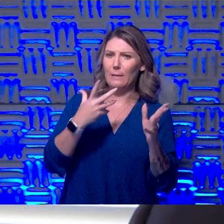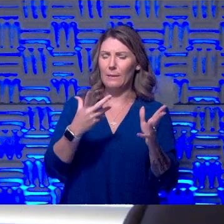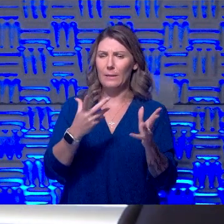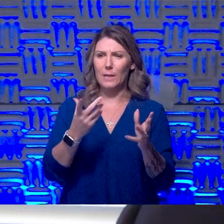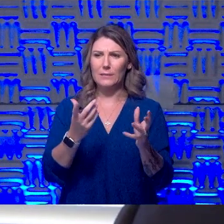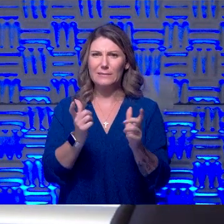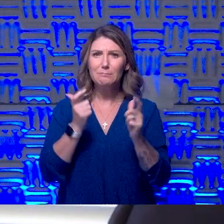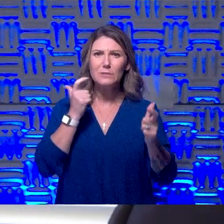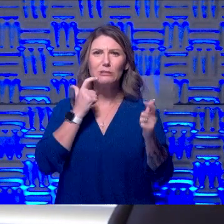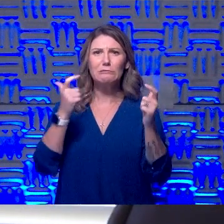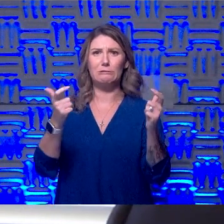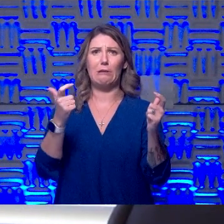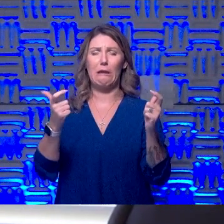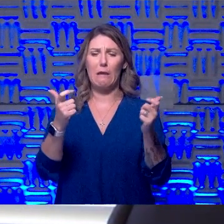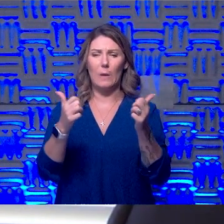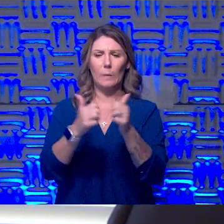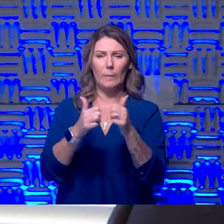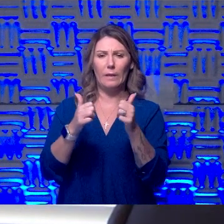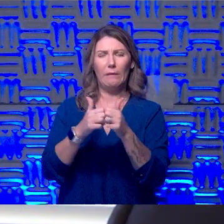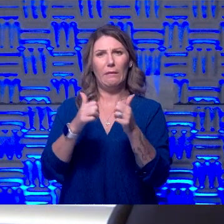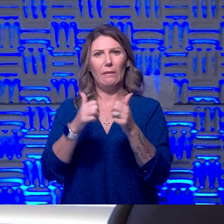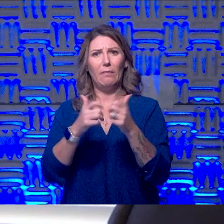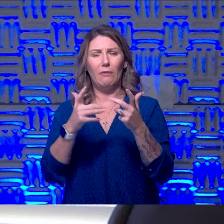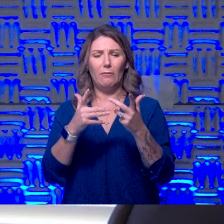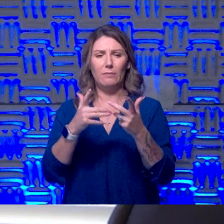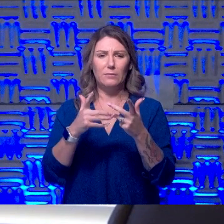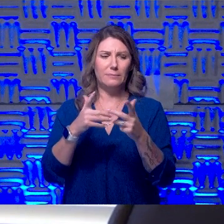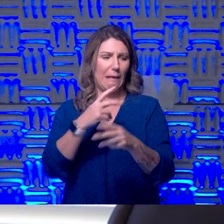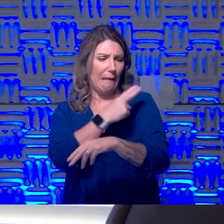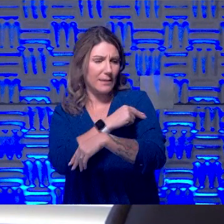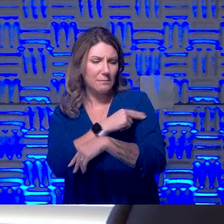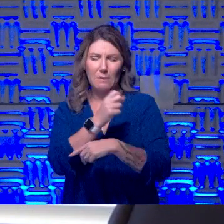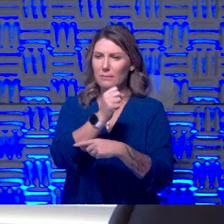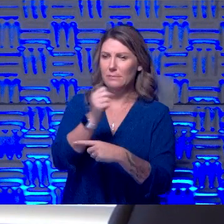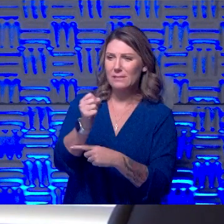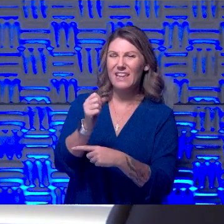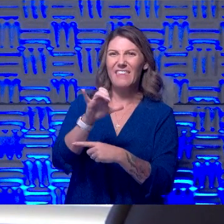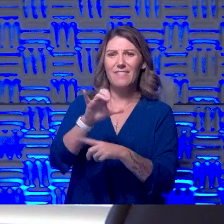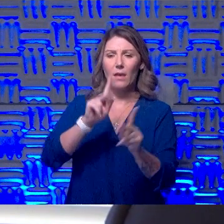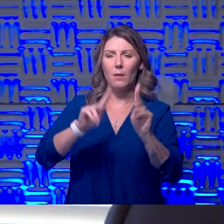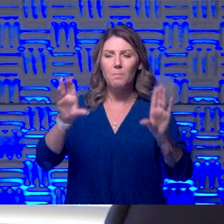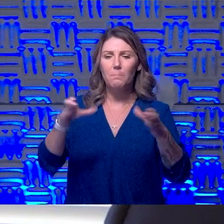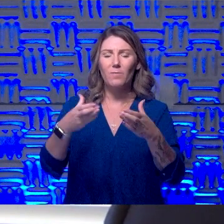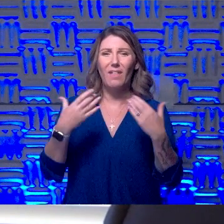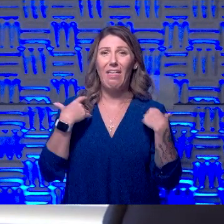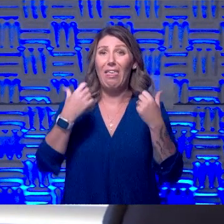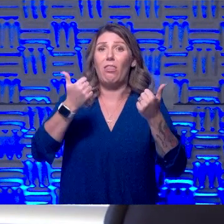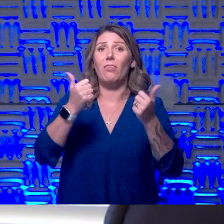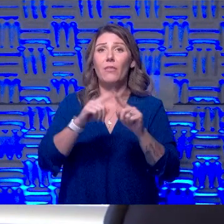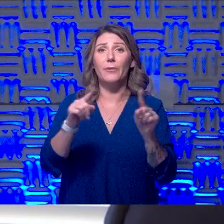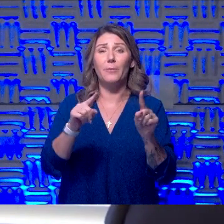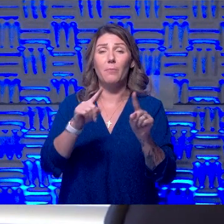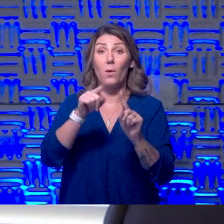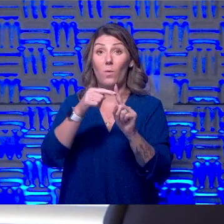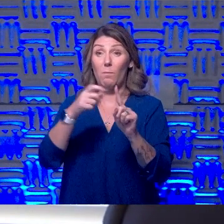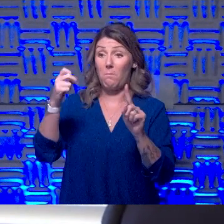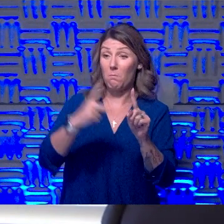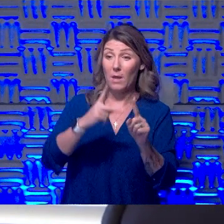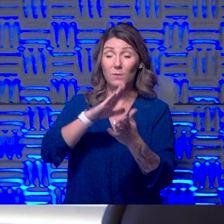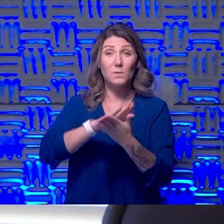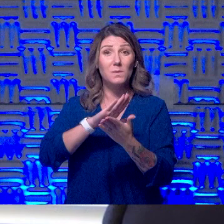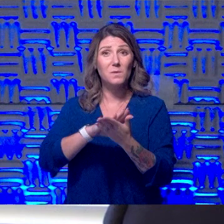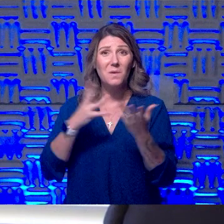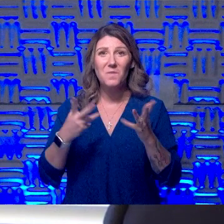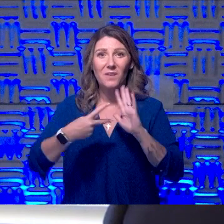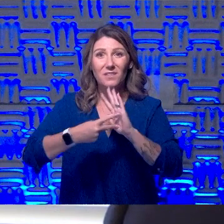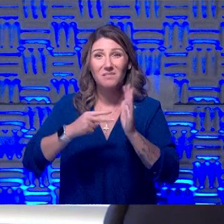to do with, in terms of hospitalizations, because this population is a little bit healthier. But as we get ready for back to school, what does that mean